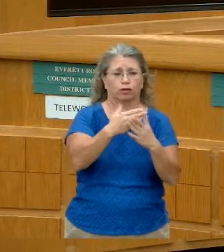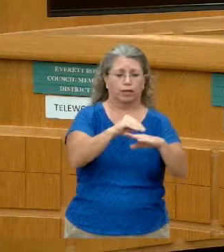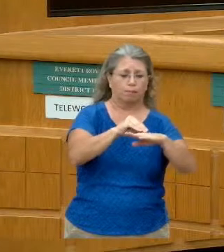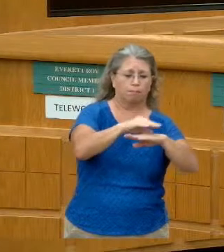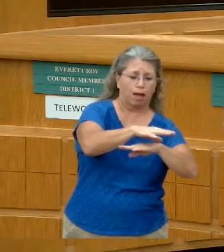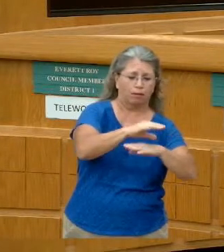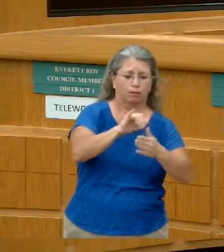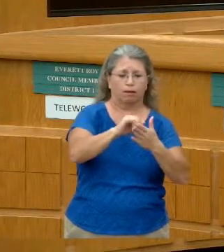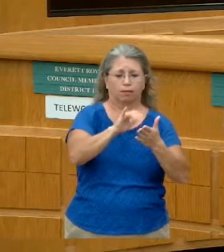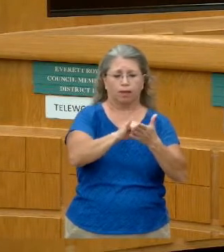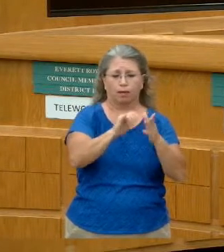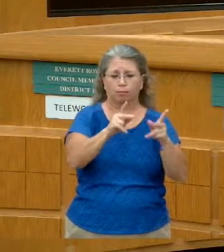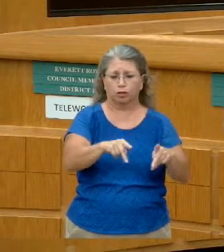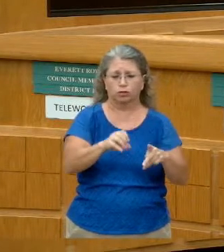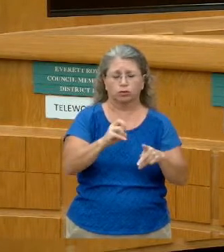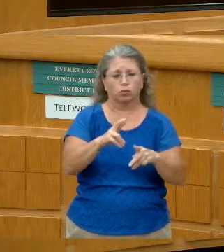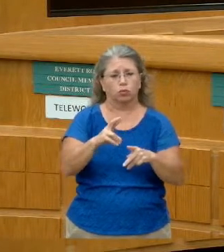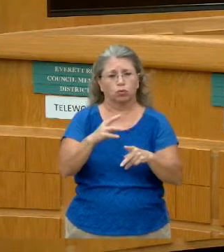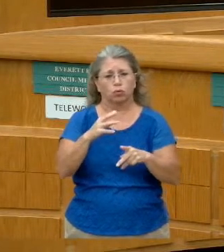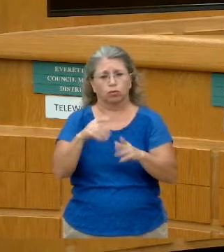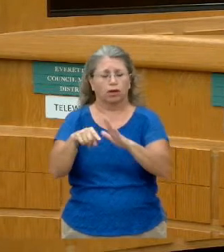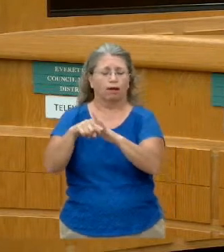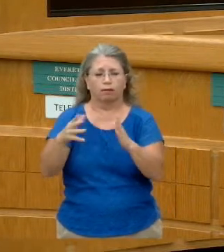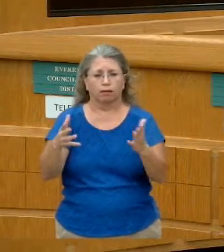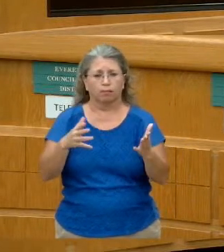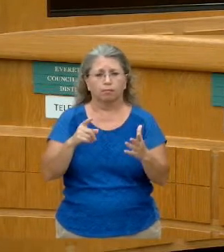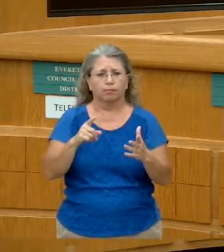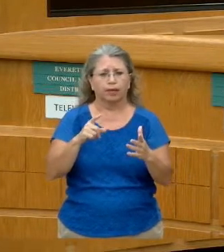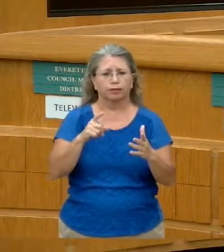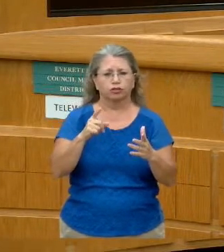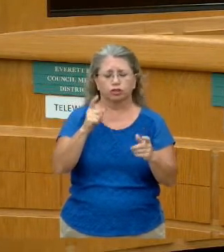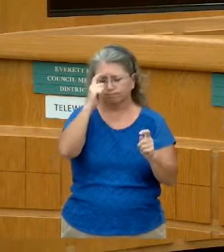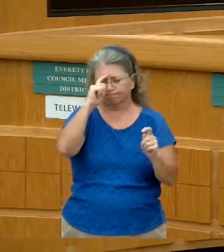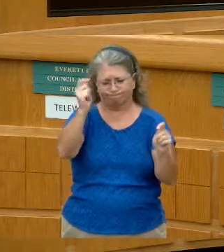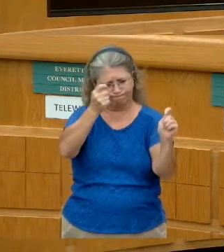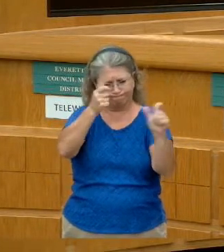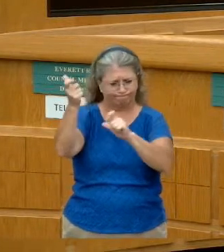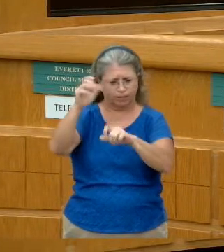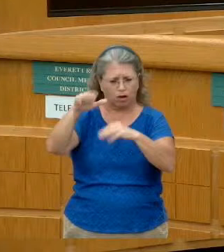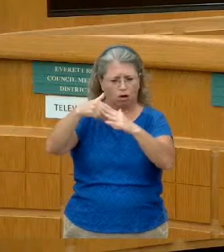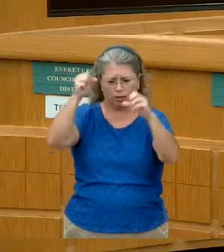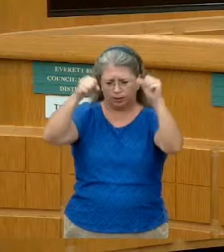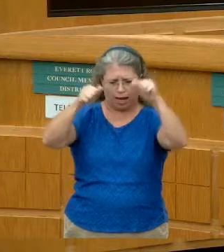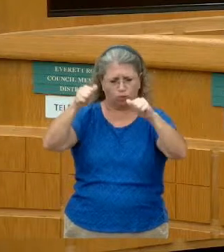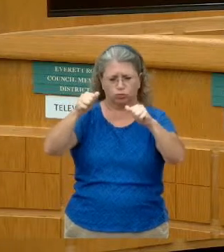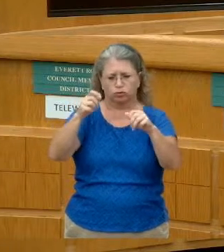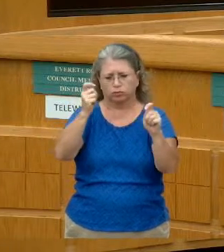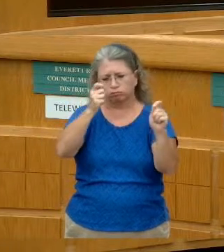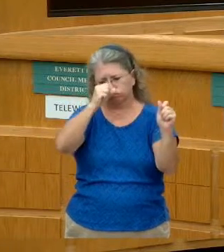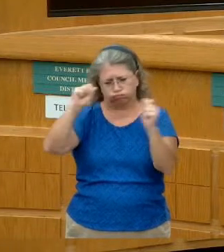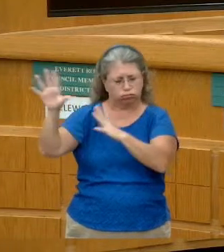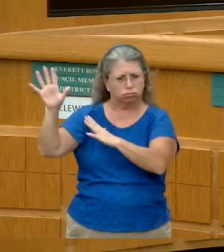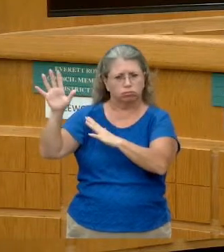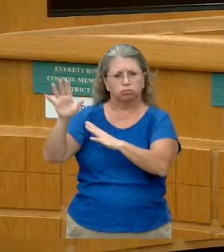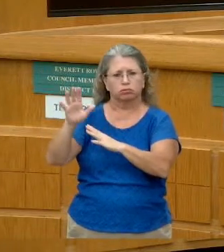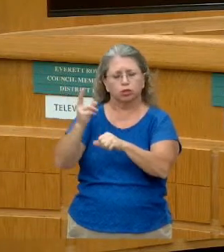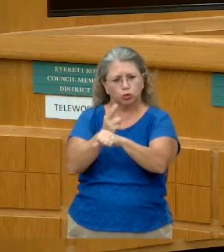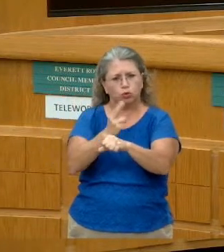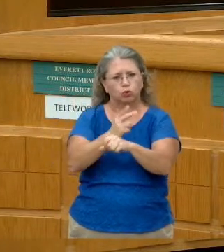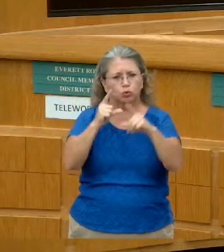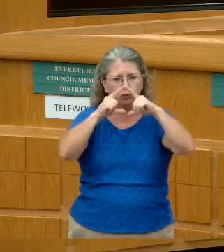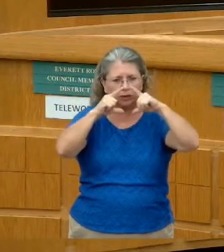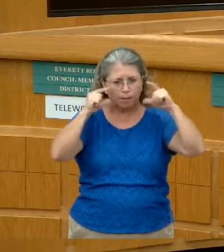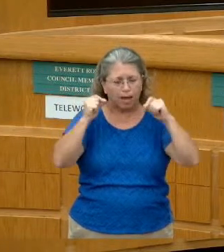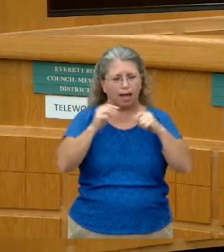negative impact. But you need to remove that doubt. So wear your mask, make a contribution to